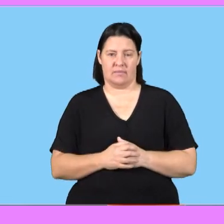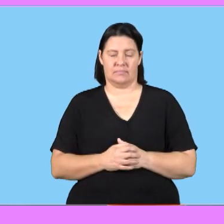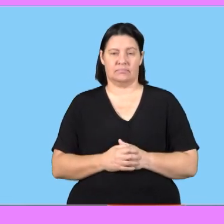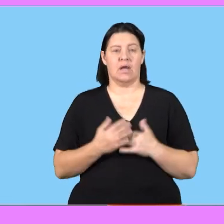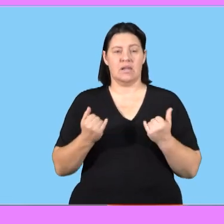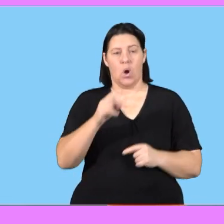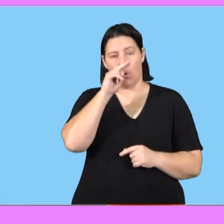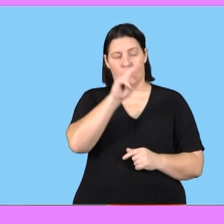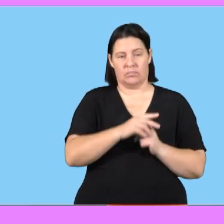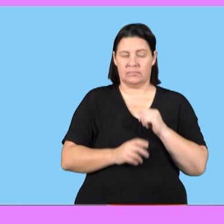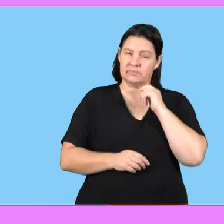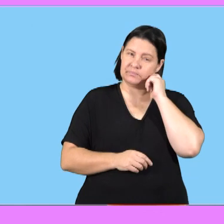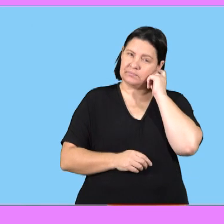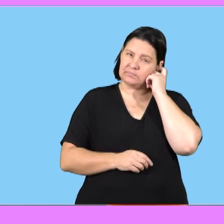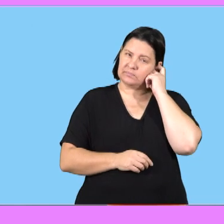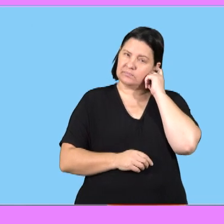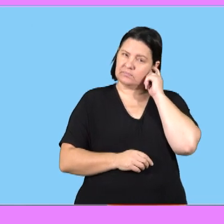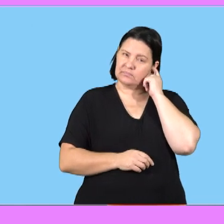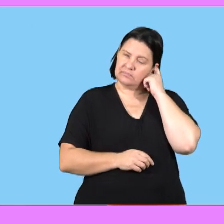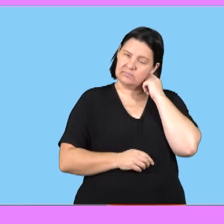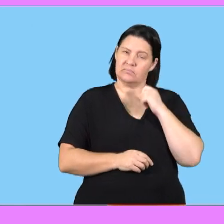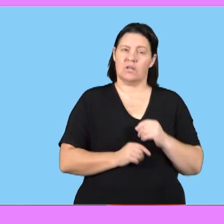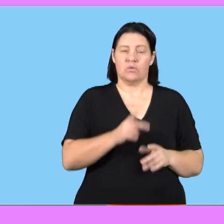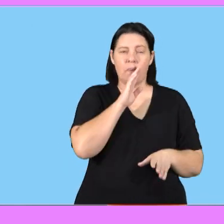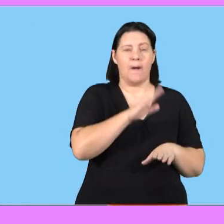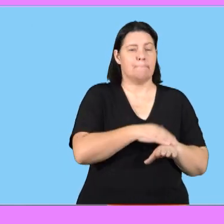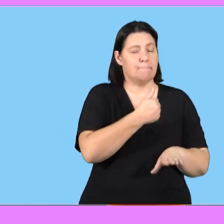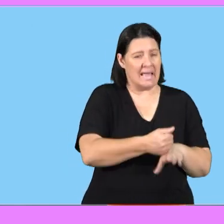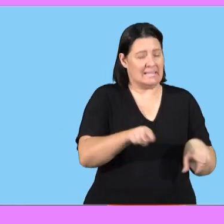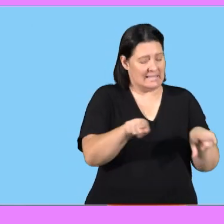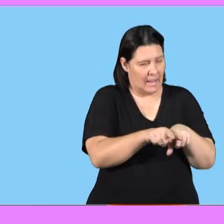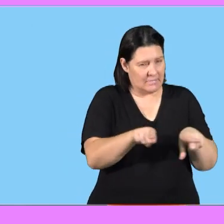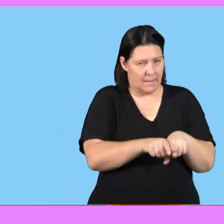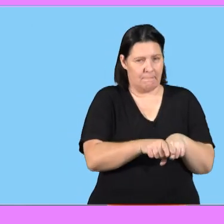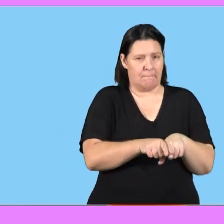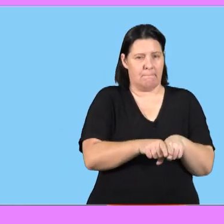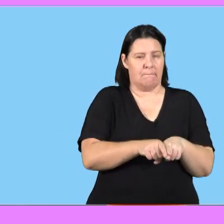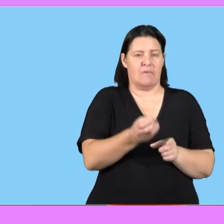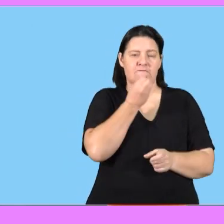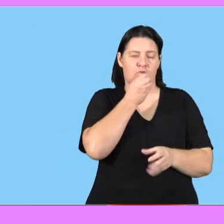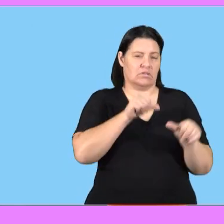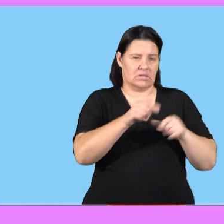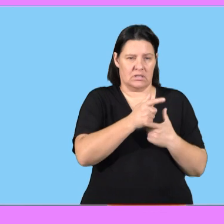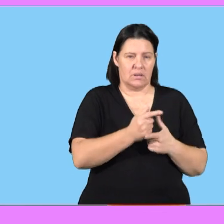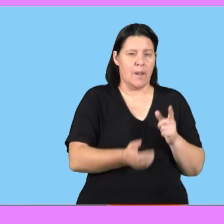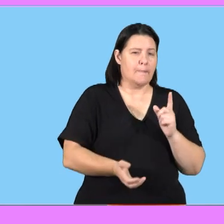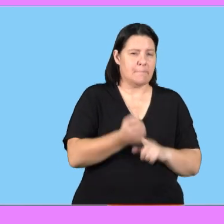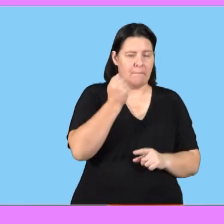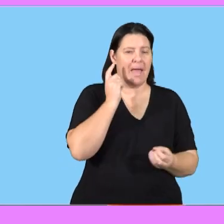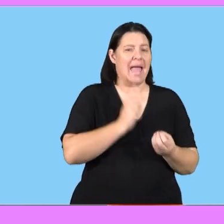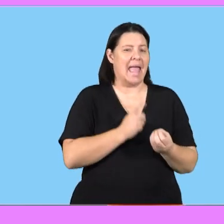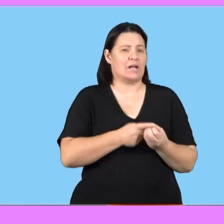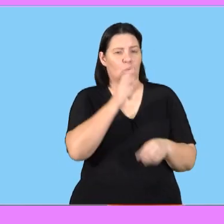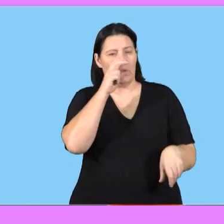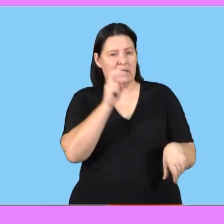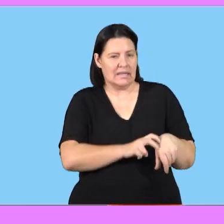let us have a look. Let's continue with the third question, still based on this very same recipe. Determine the number of eggs needed